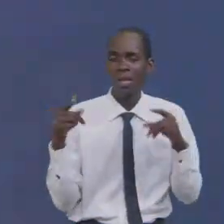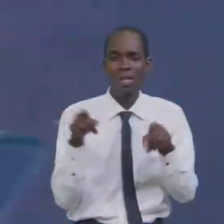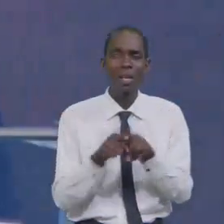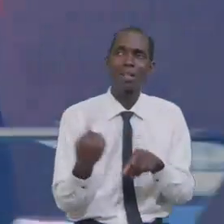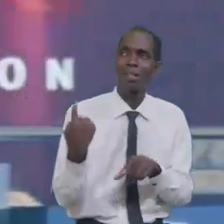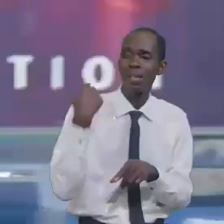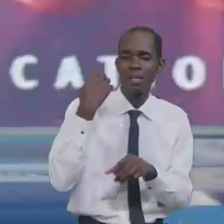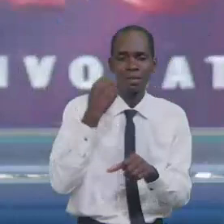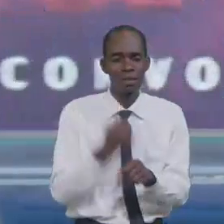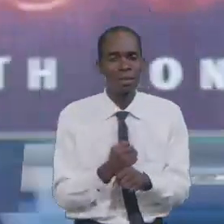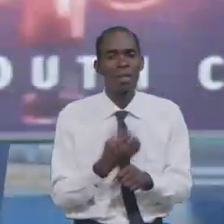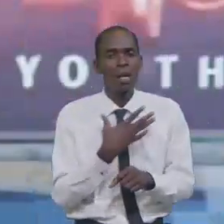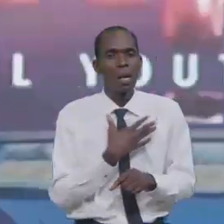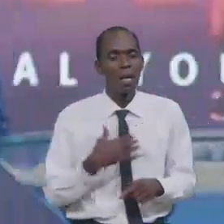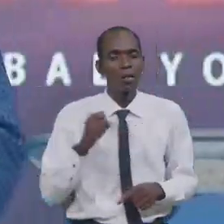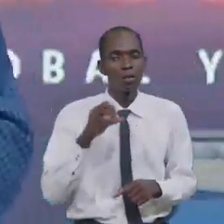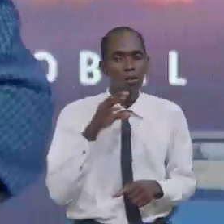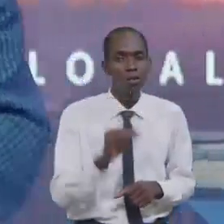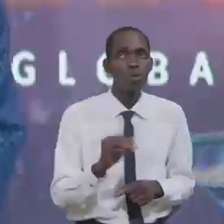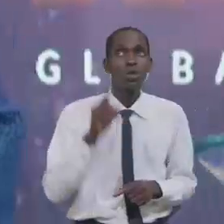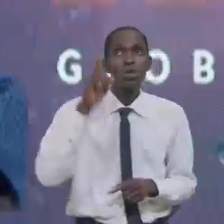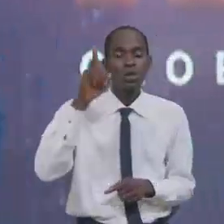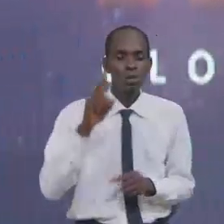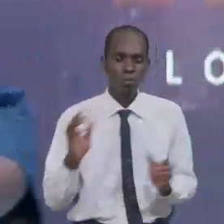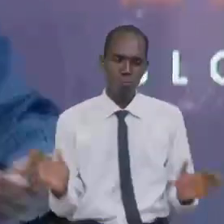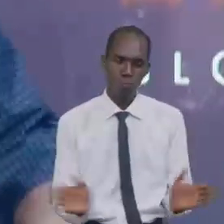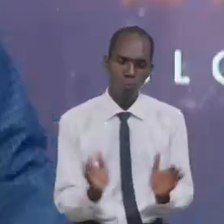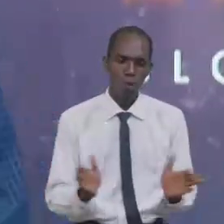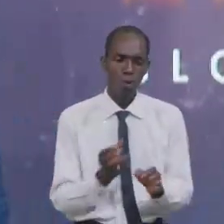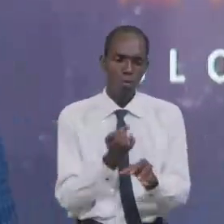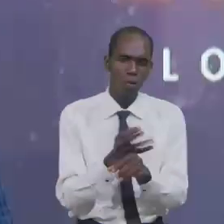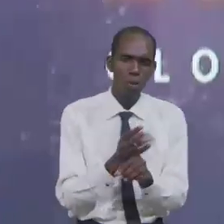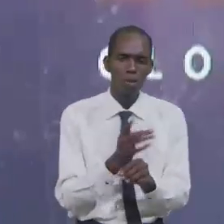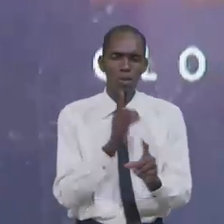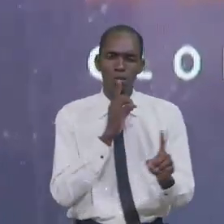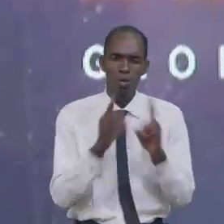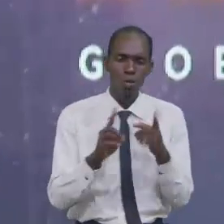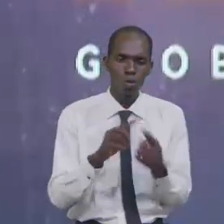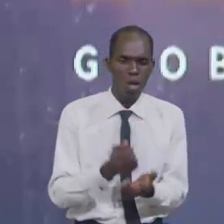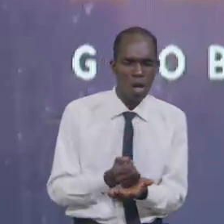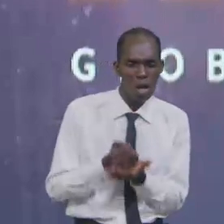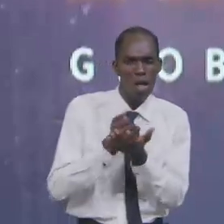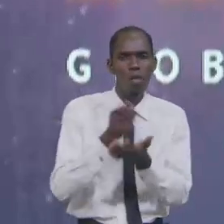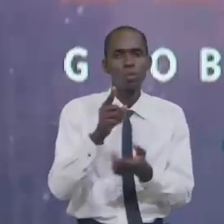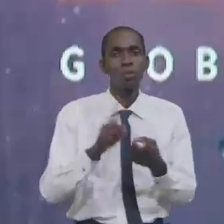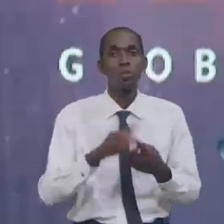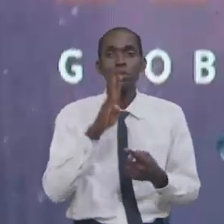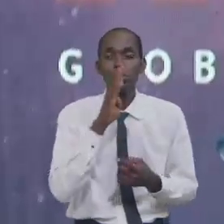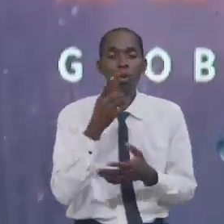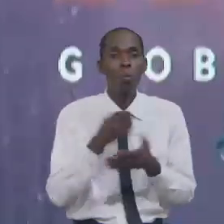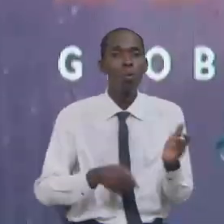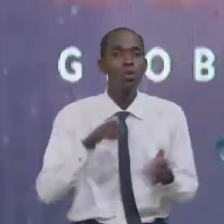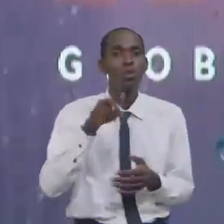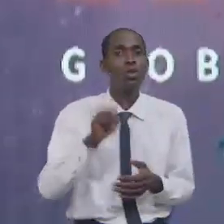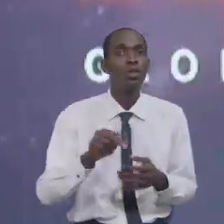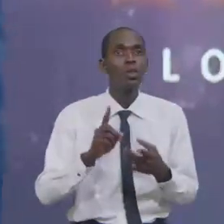And so he mentors you. He tells you, he helps you to be what you ought to be. And